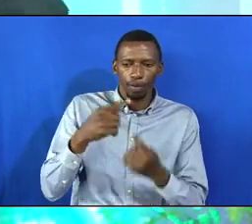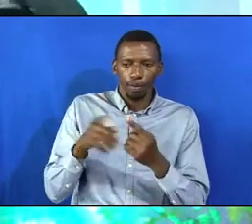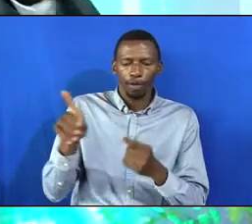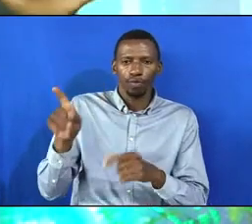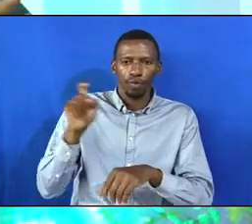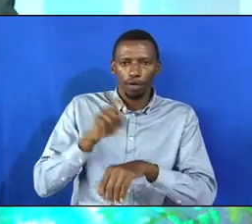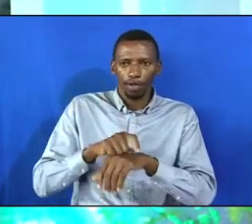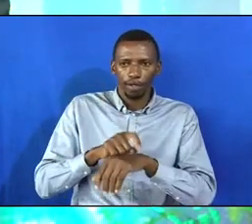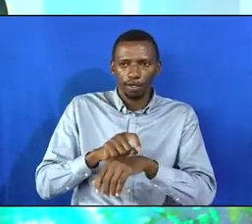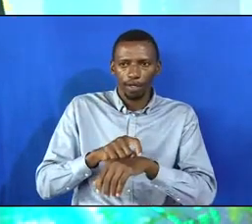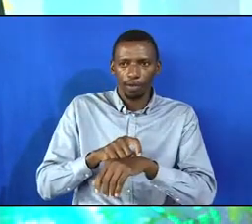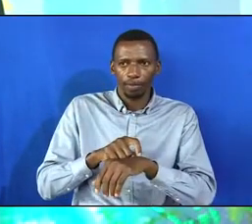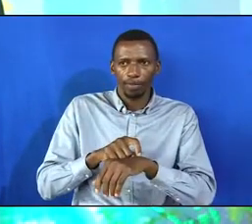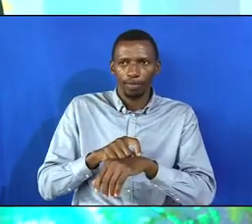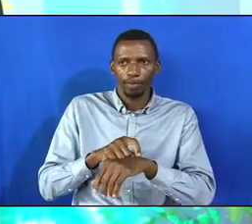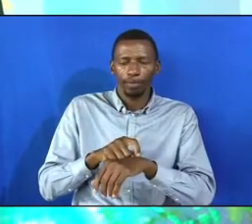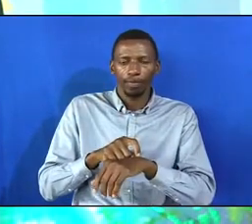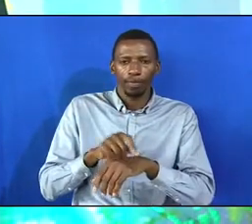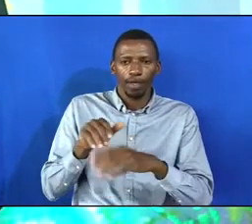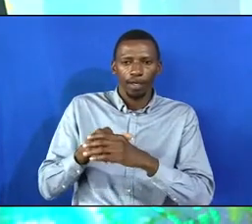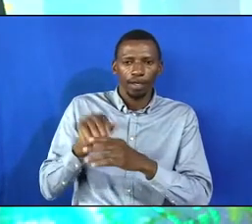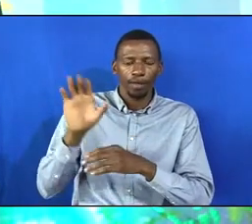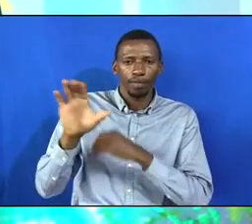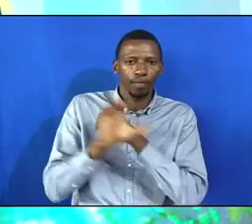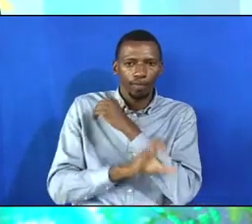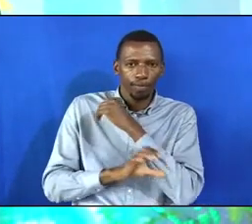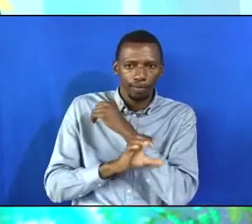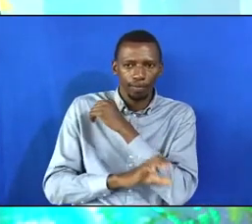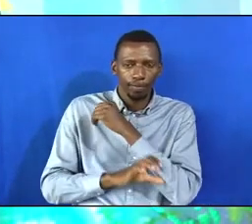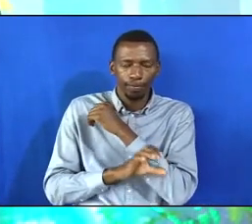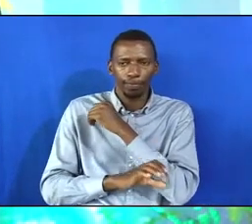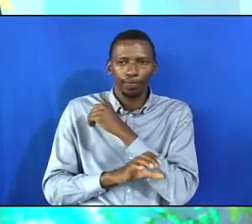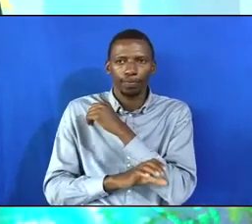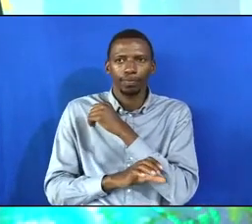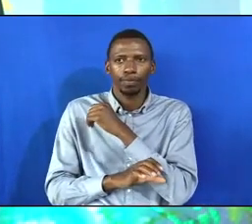they had a day for Simpson to honor him.